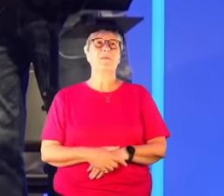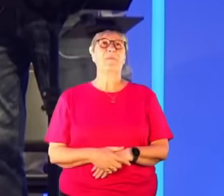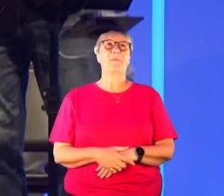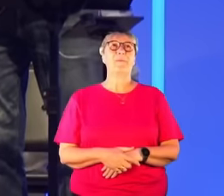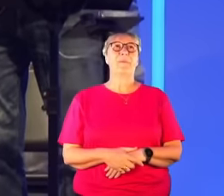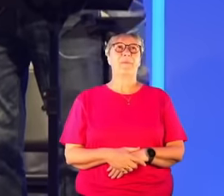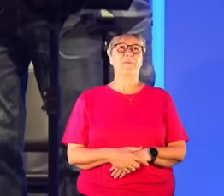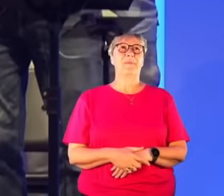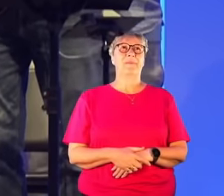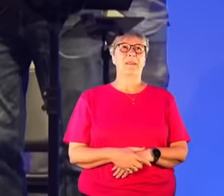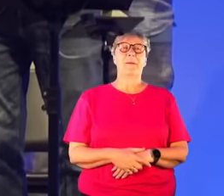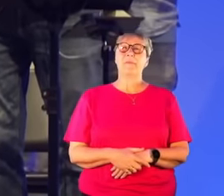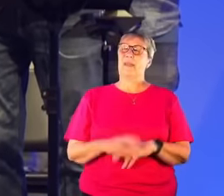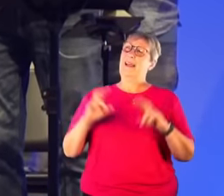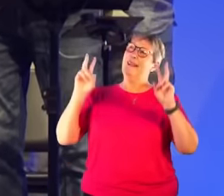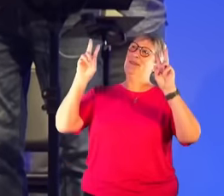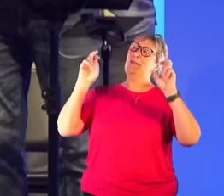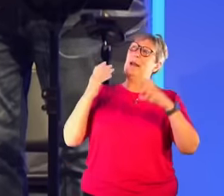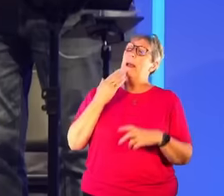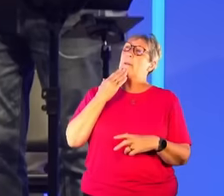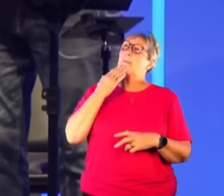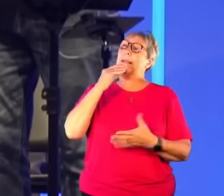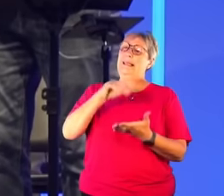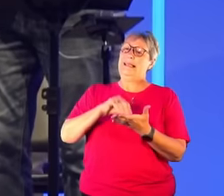Please Spend a Penny.